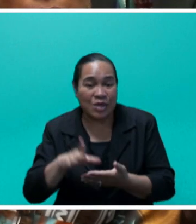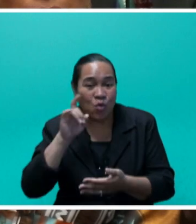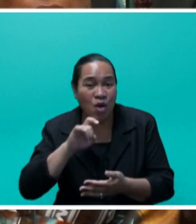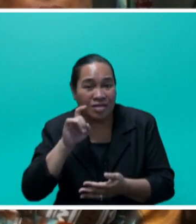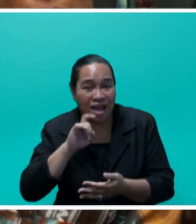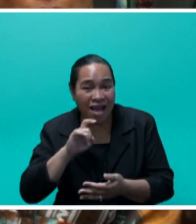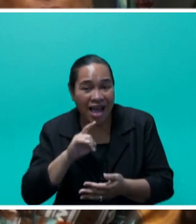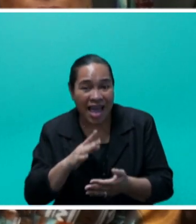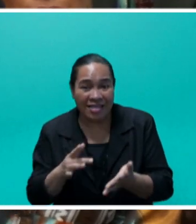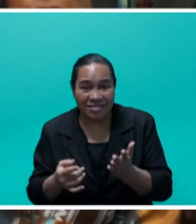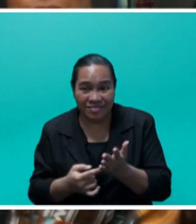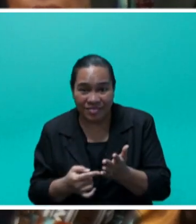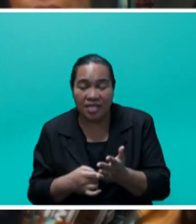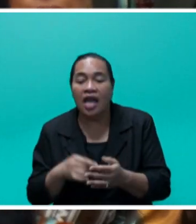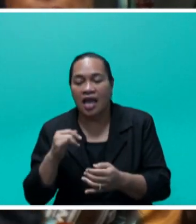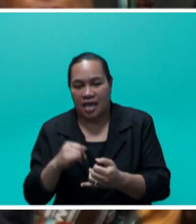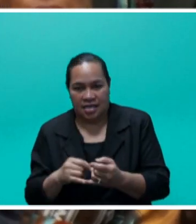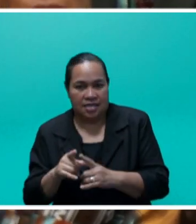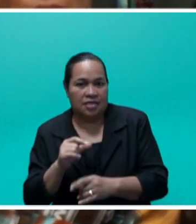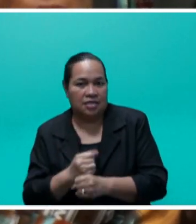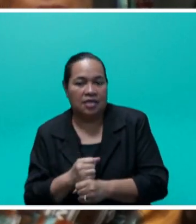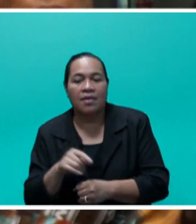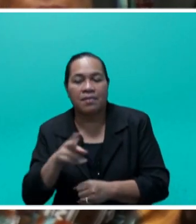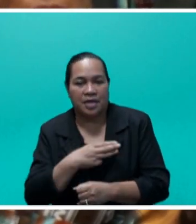Sanitation, SDG 6, Ministry of Public Works.